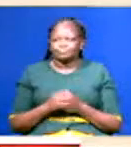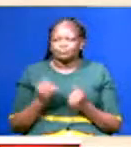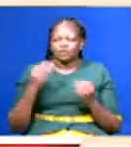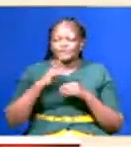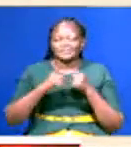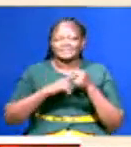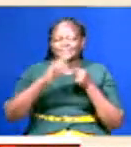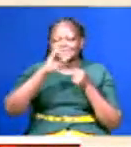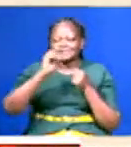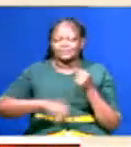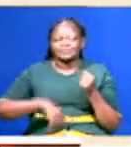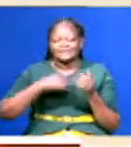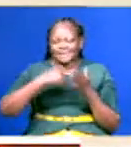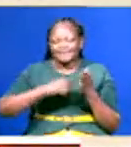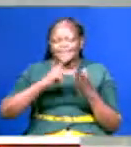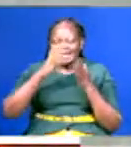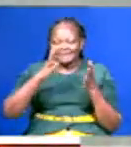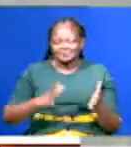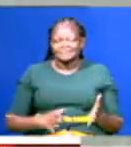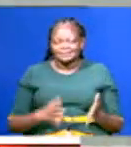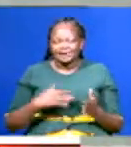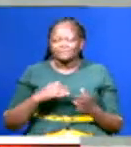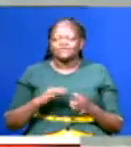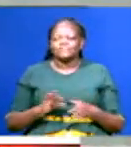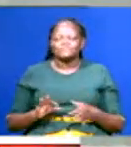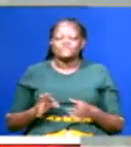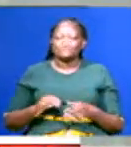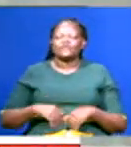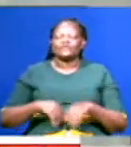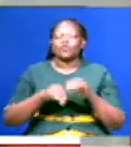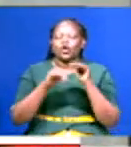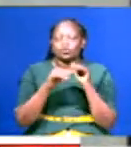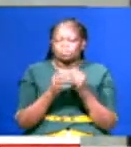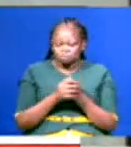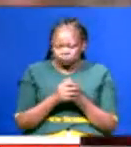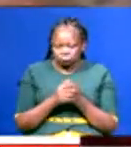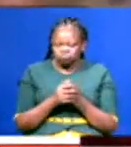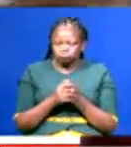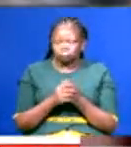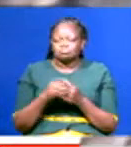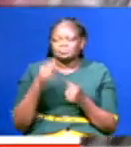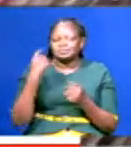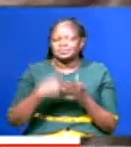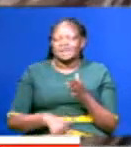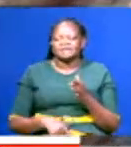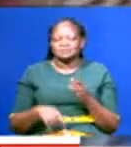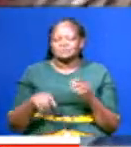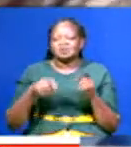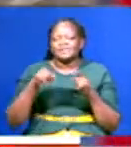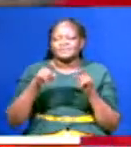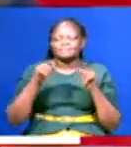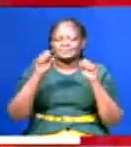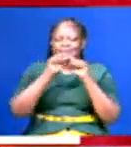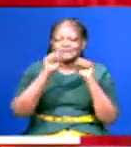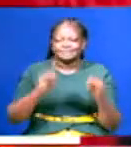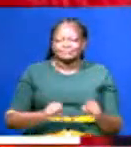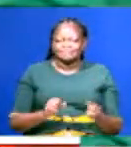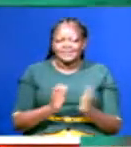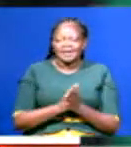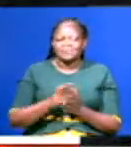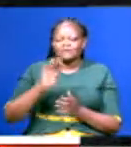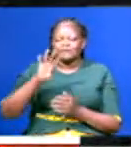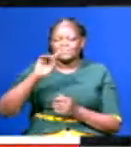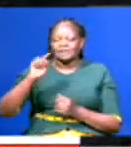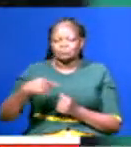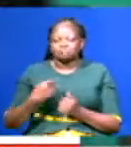of taxpayers have complied with the previous tax invoice management system, and the remaining 45,000 will be required